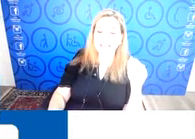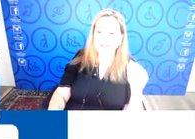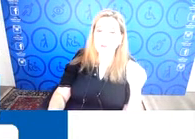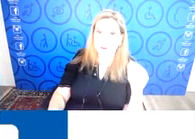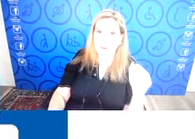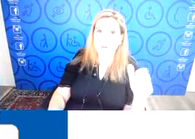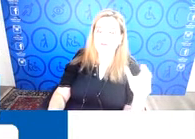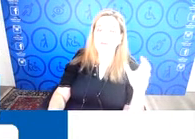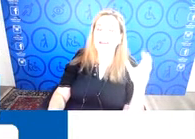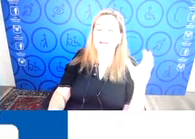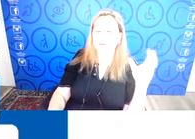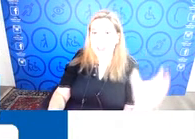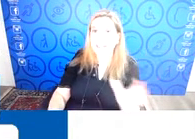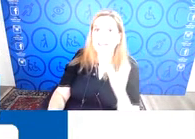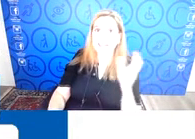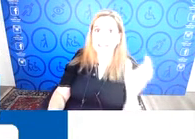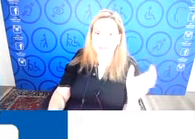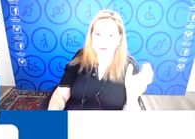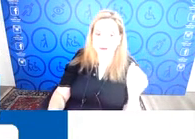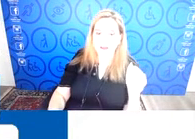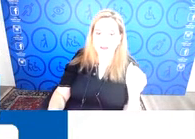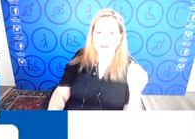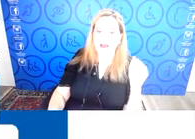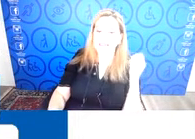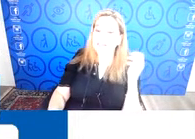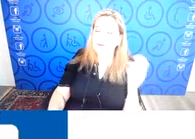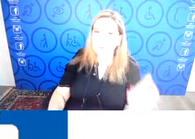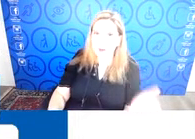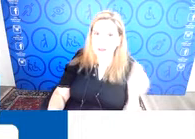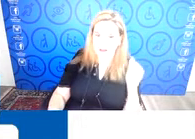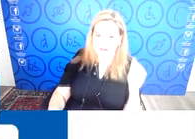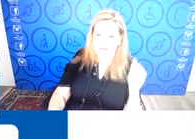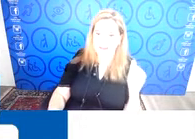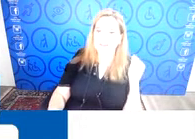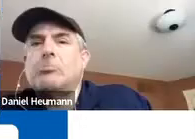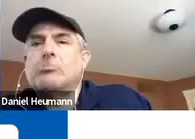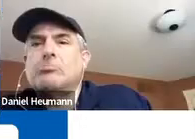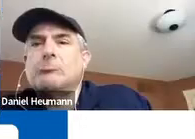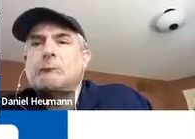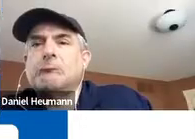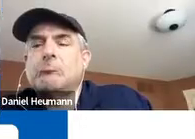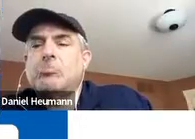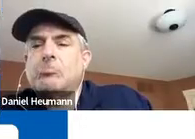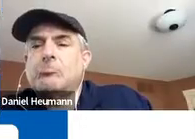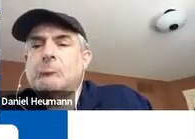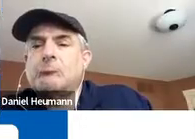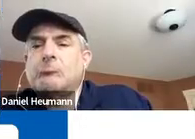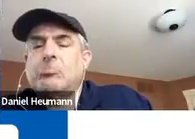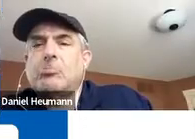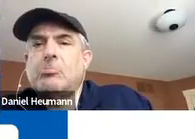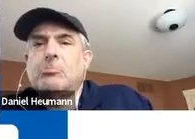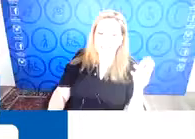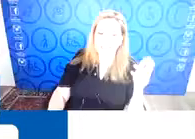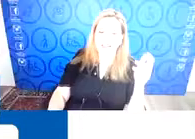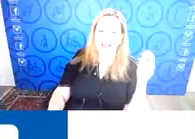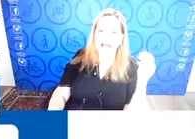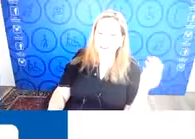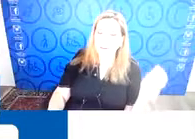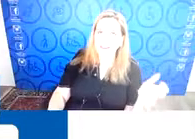international network that we've been creating together. Zero Project, The Valuable 500,